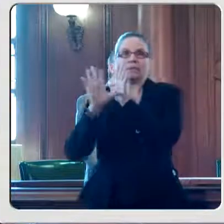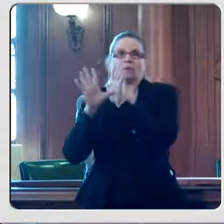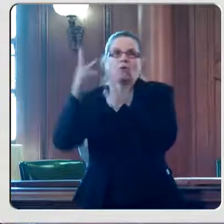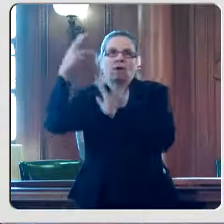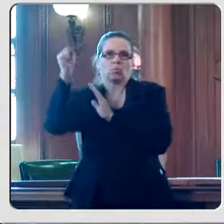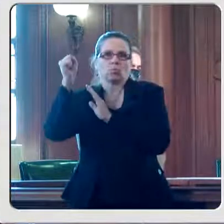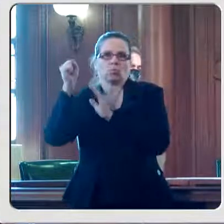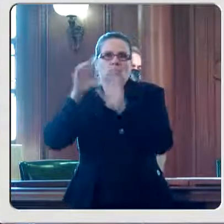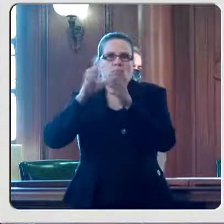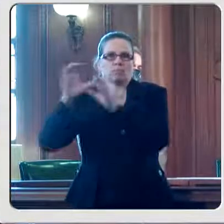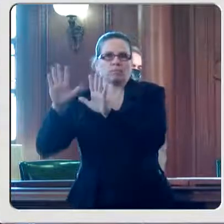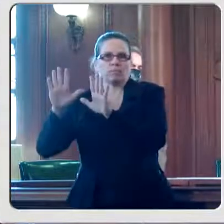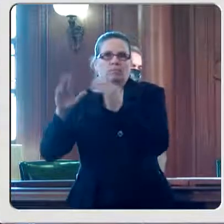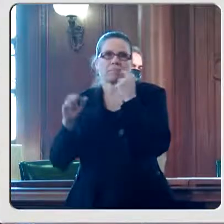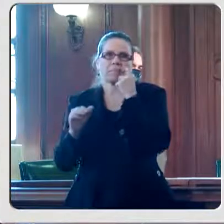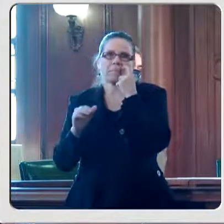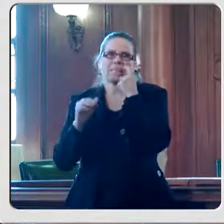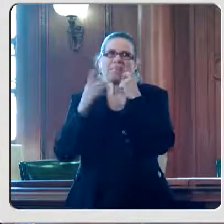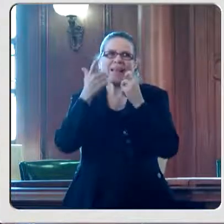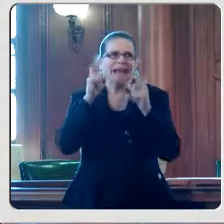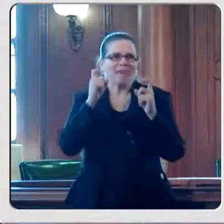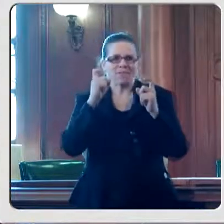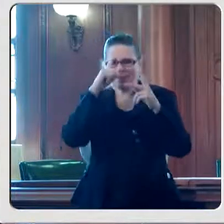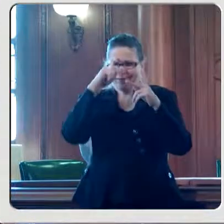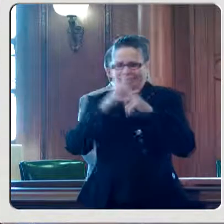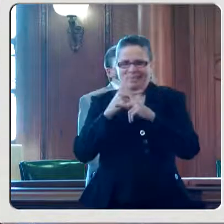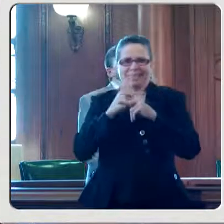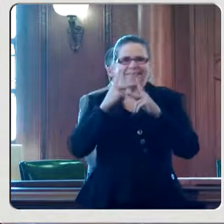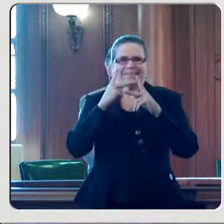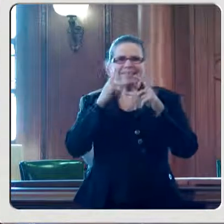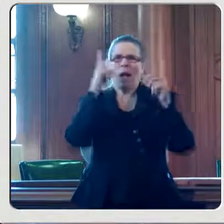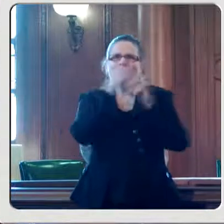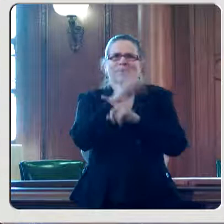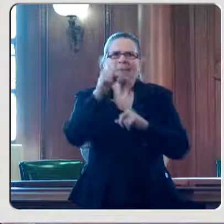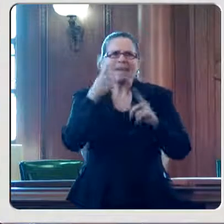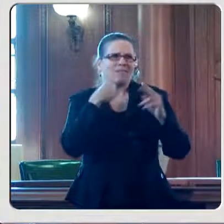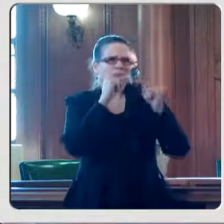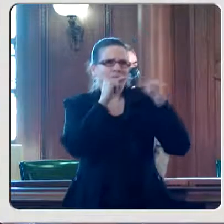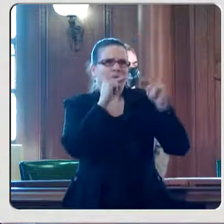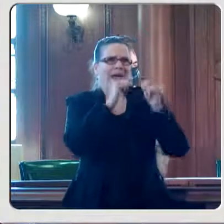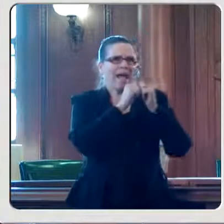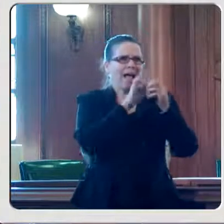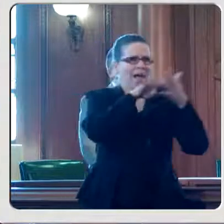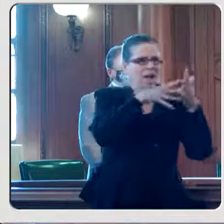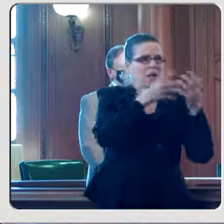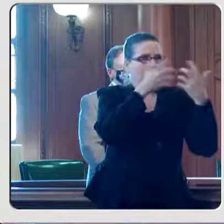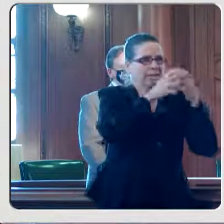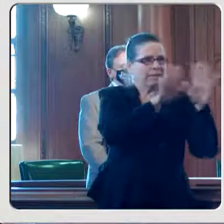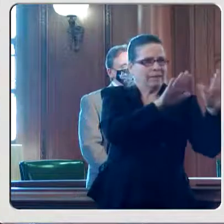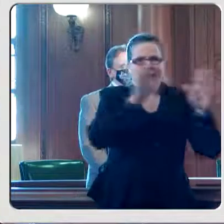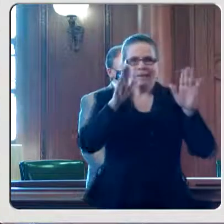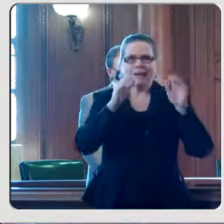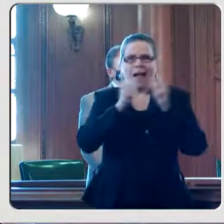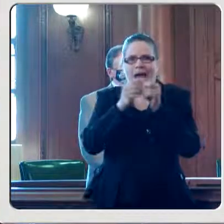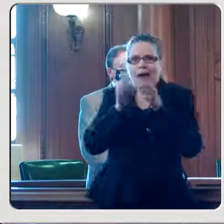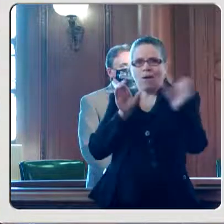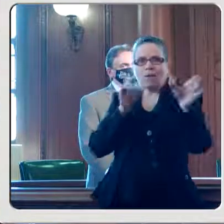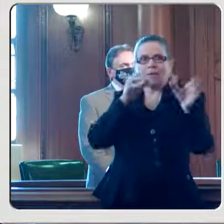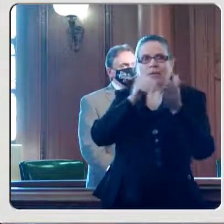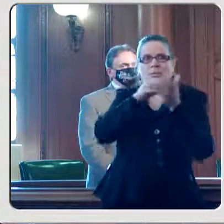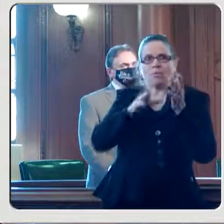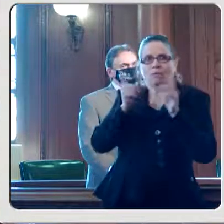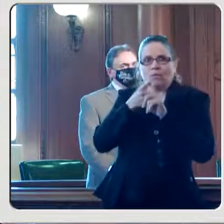of negotiations to effectuate that occurring. While we're doing that, I've been working very,